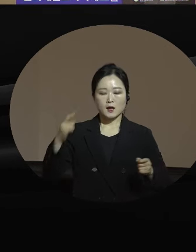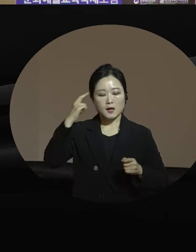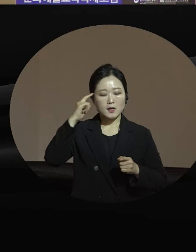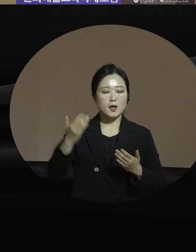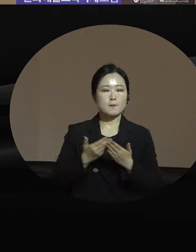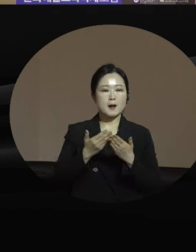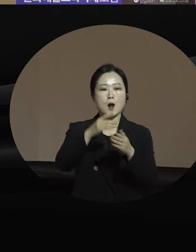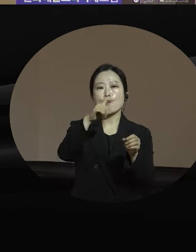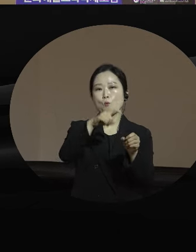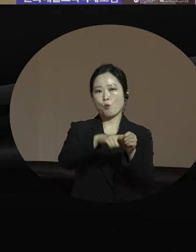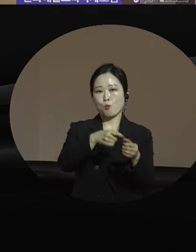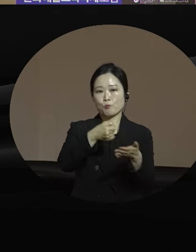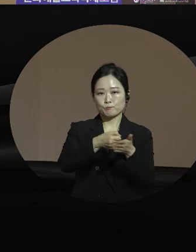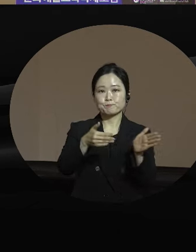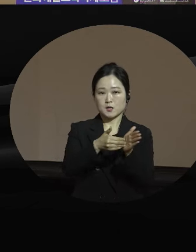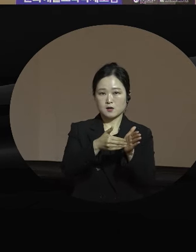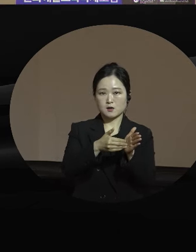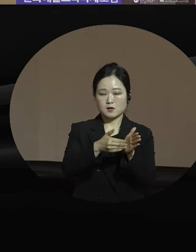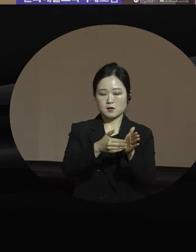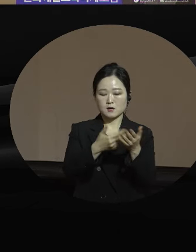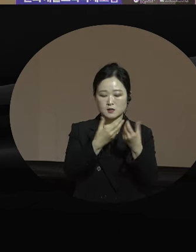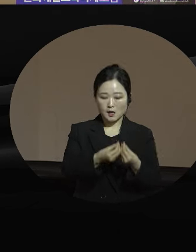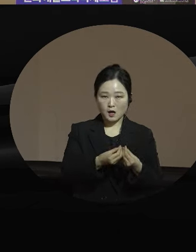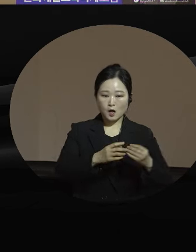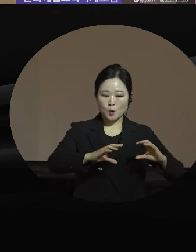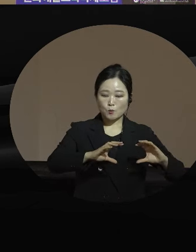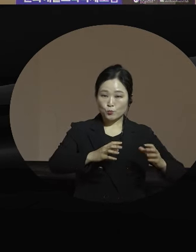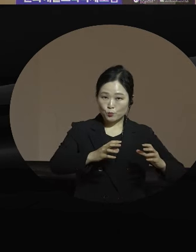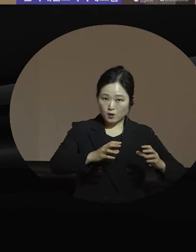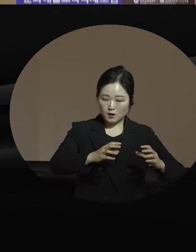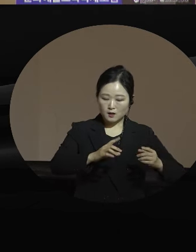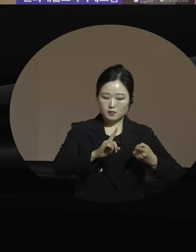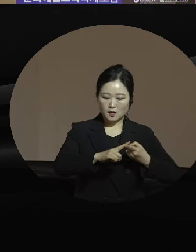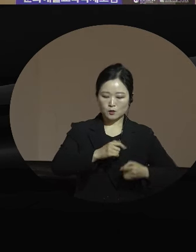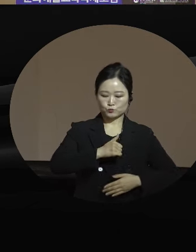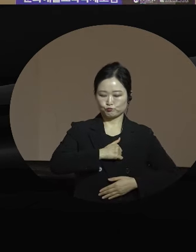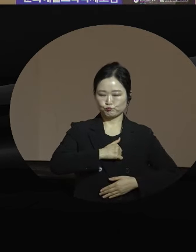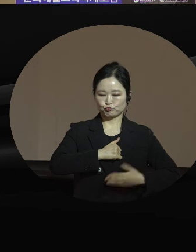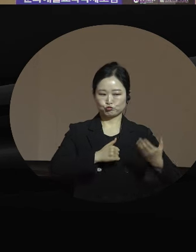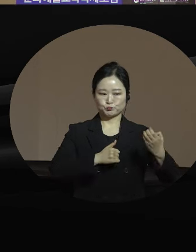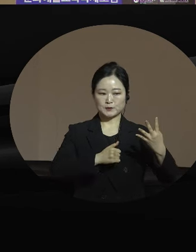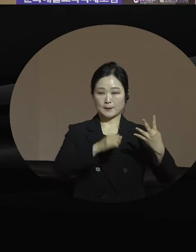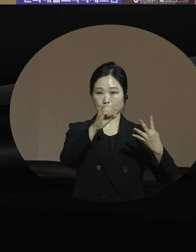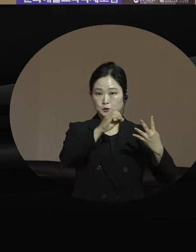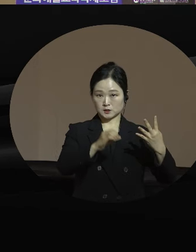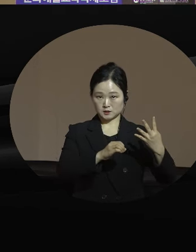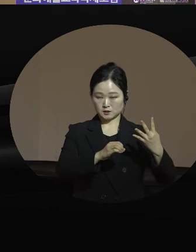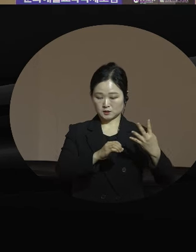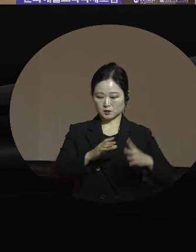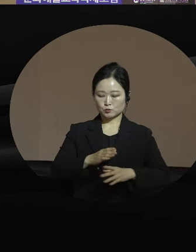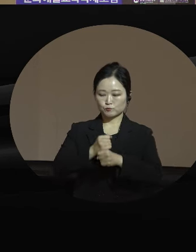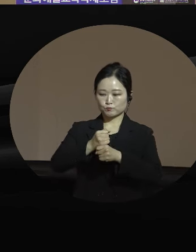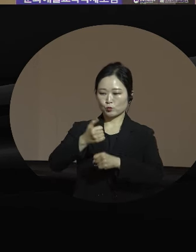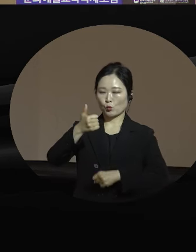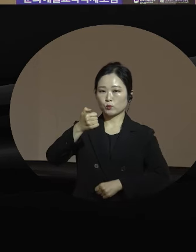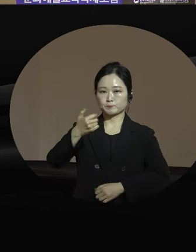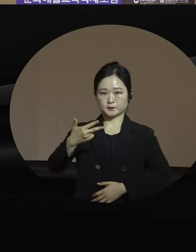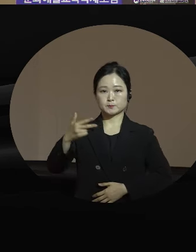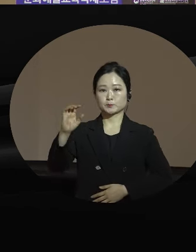national pride is 94%, and unity is the 57%, etc. It is also important